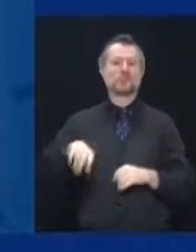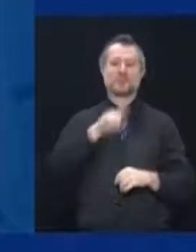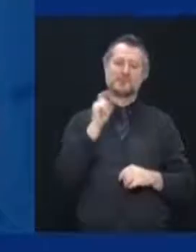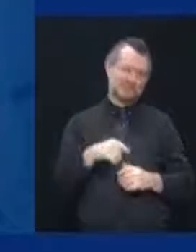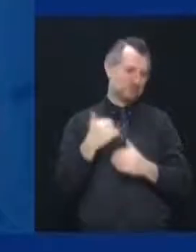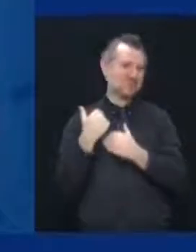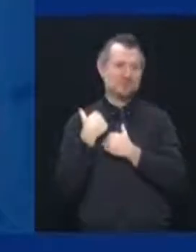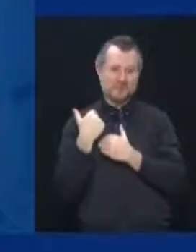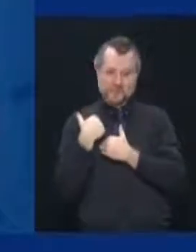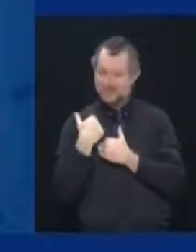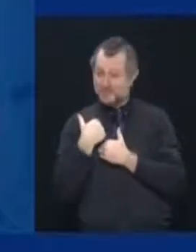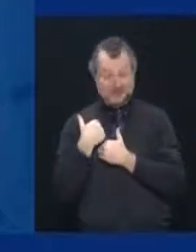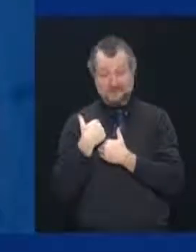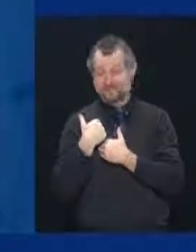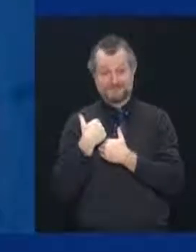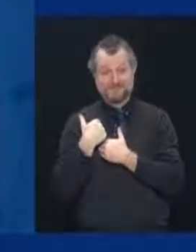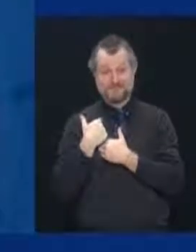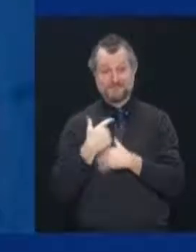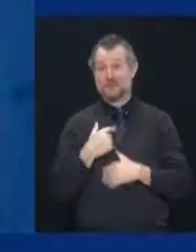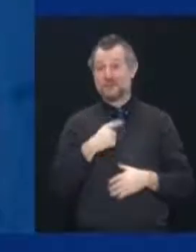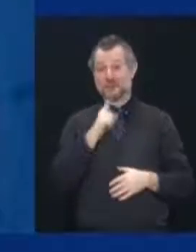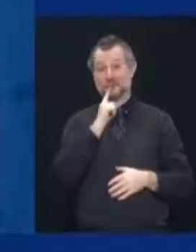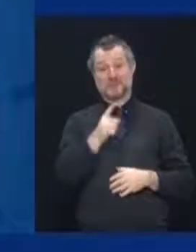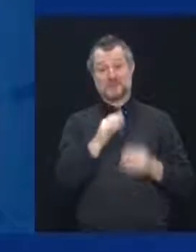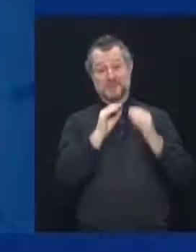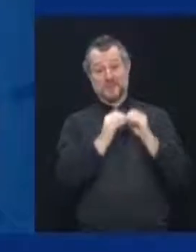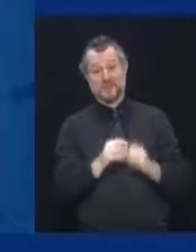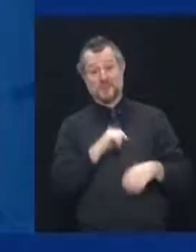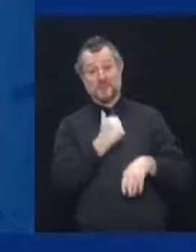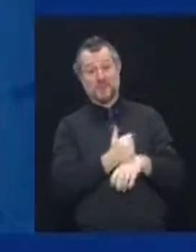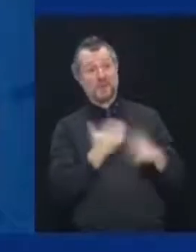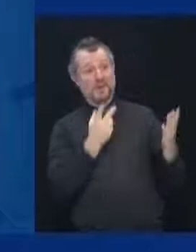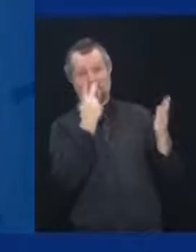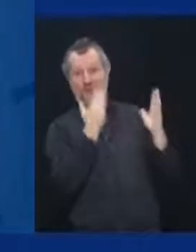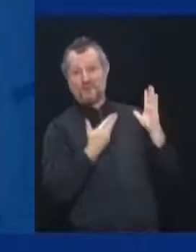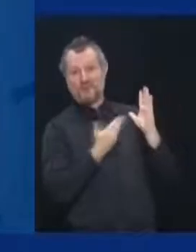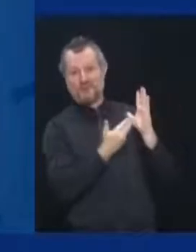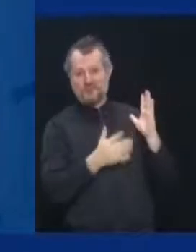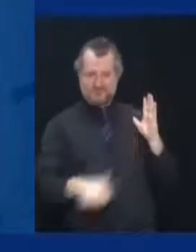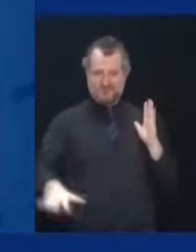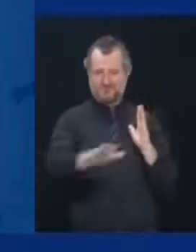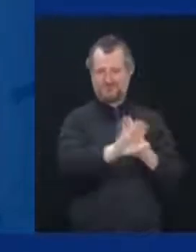and it's still purely a function of how a community acts.